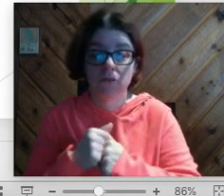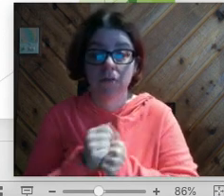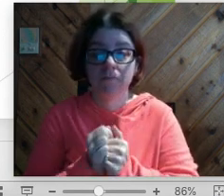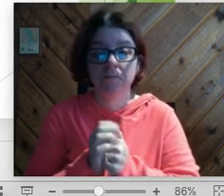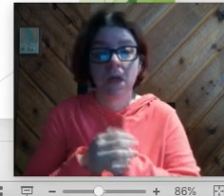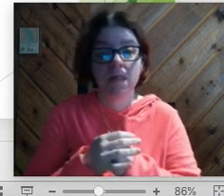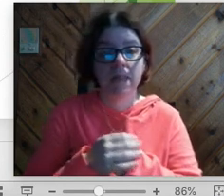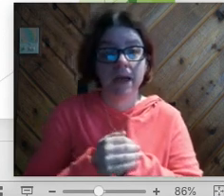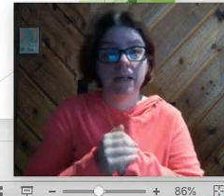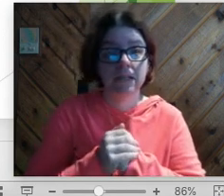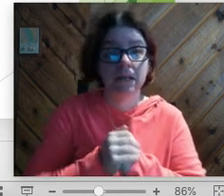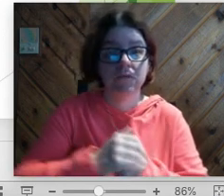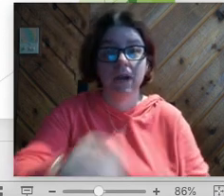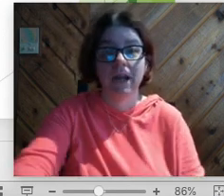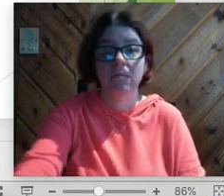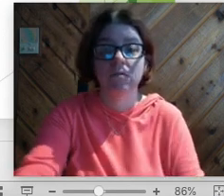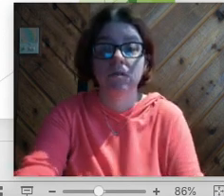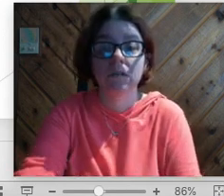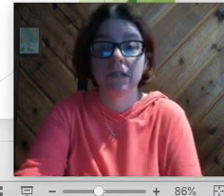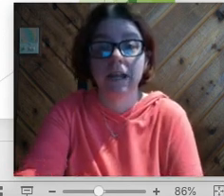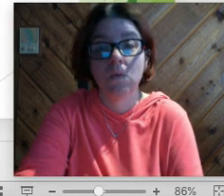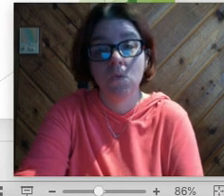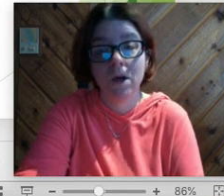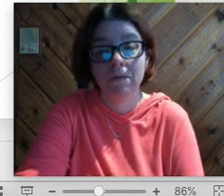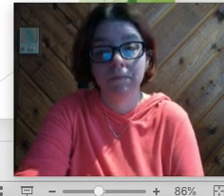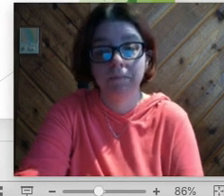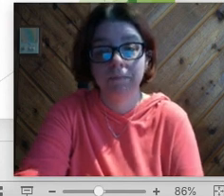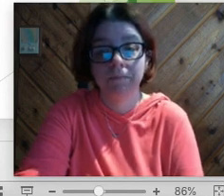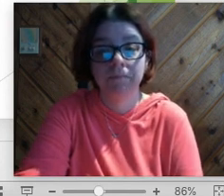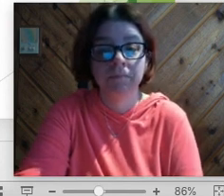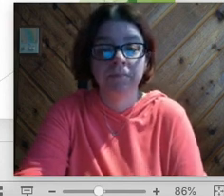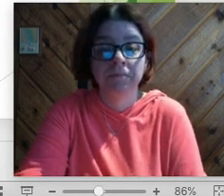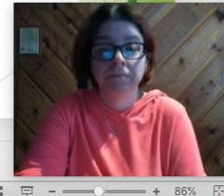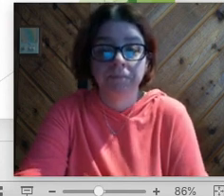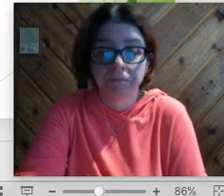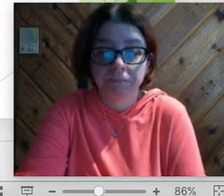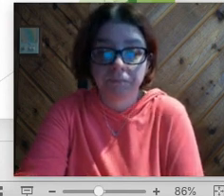in class. Okay. That is it for Animals Day 1.